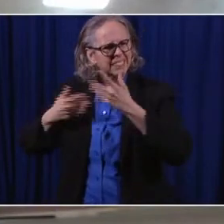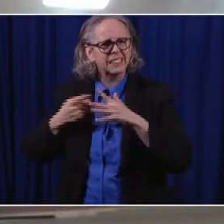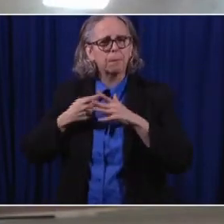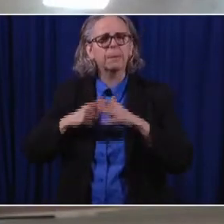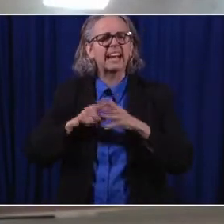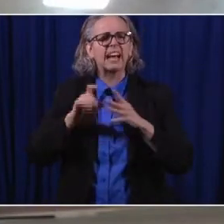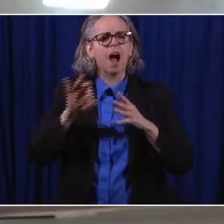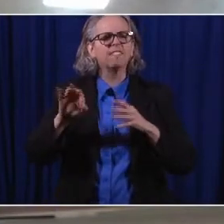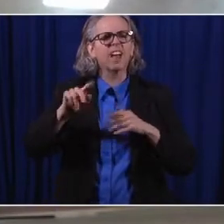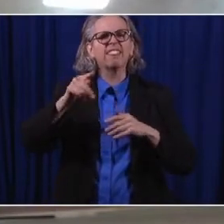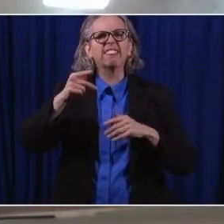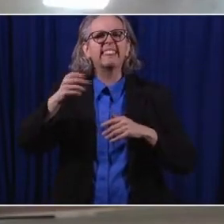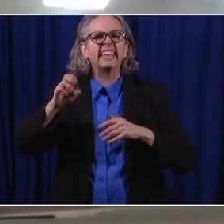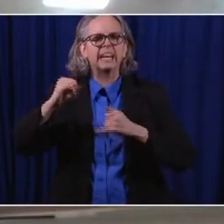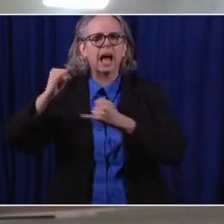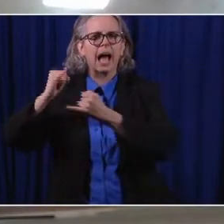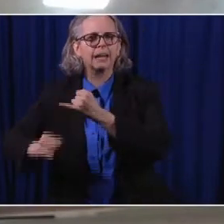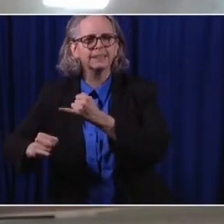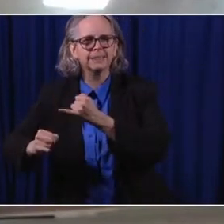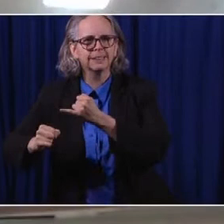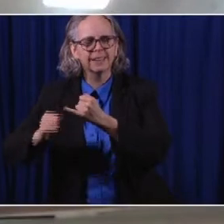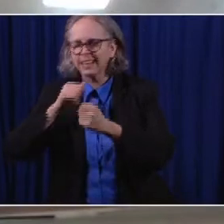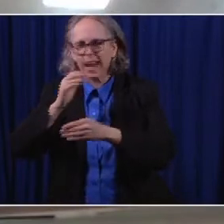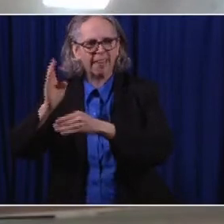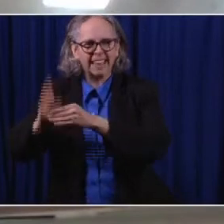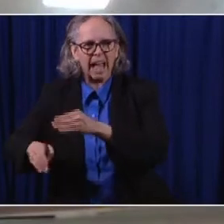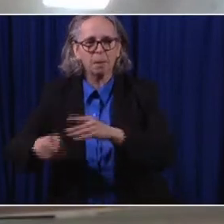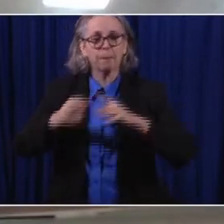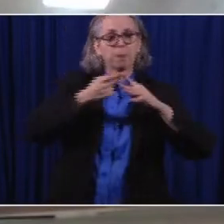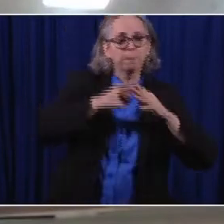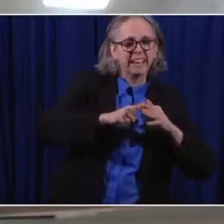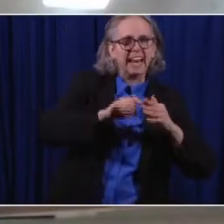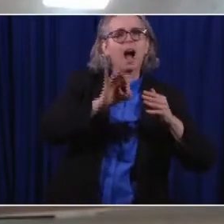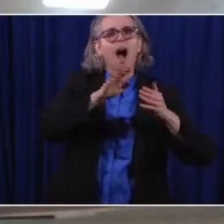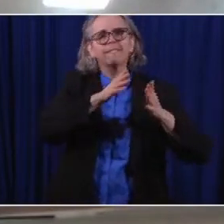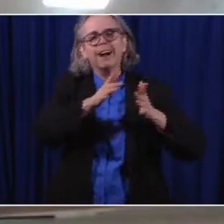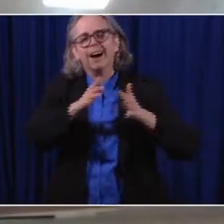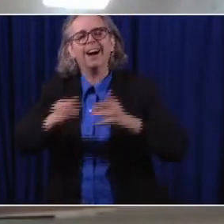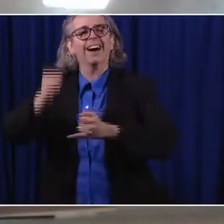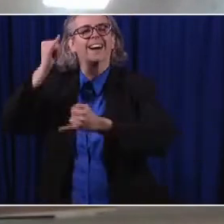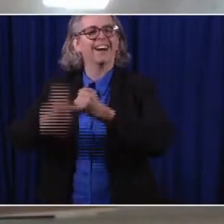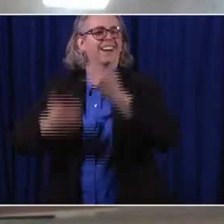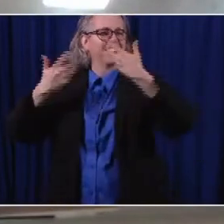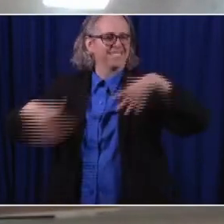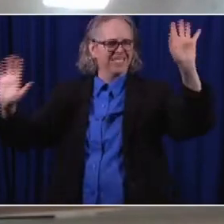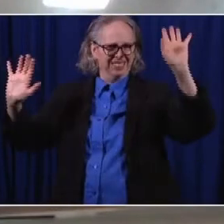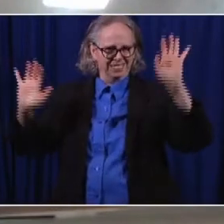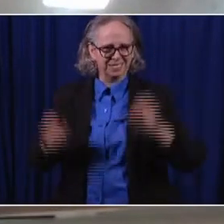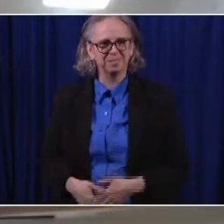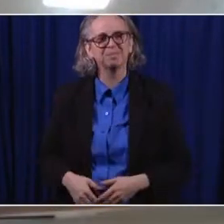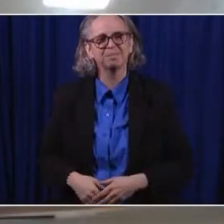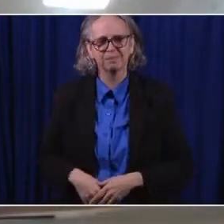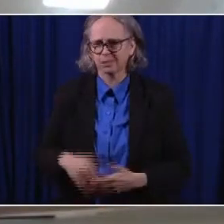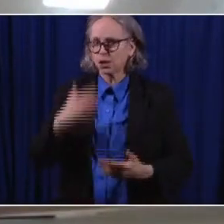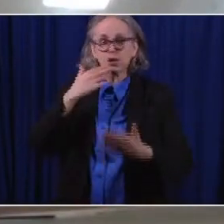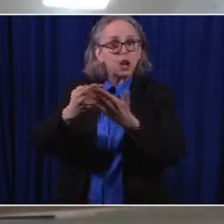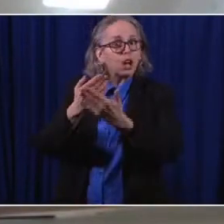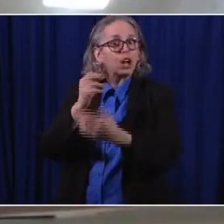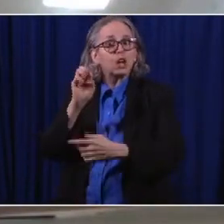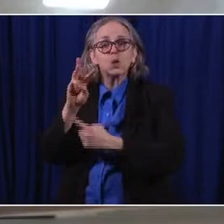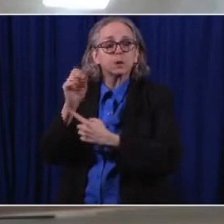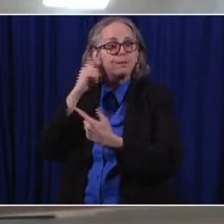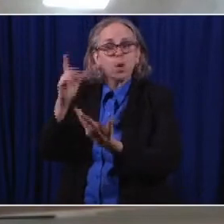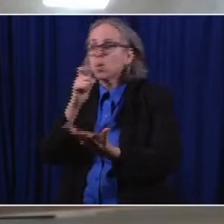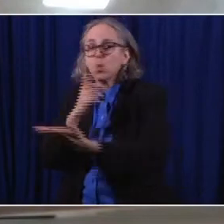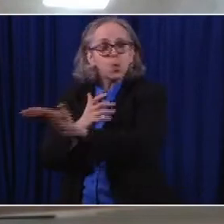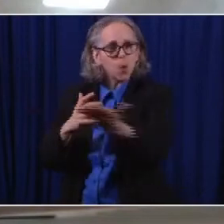to offer some level of protection to those healthcare heroes that have been caring for us through this entire pandemic. But we're not near